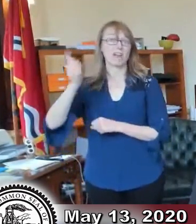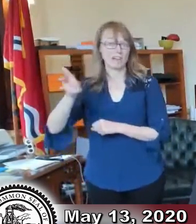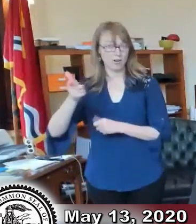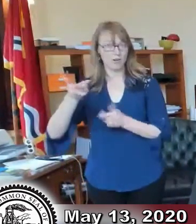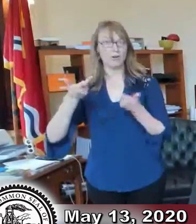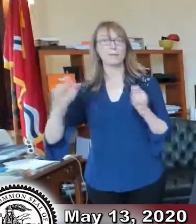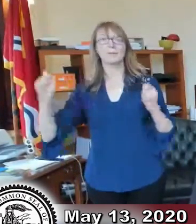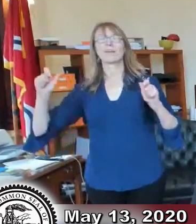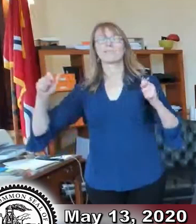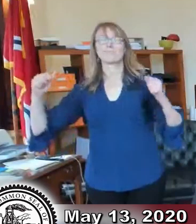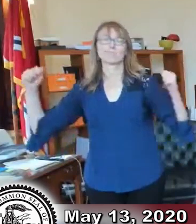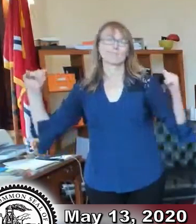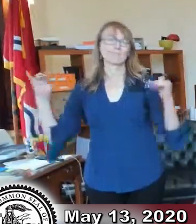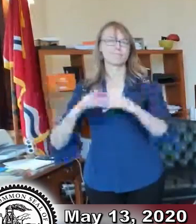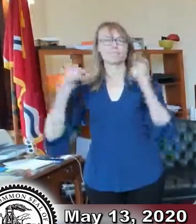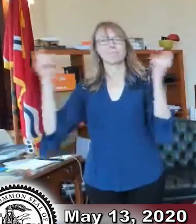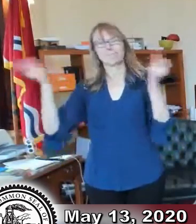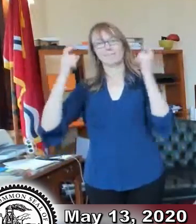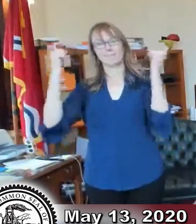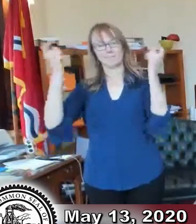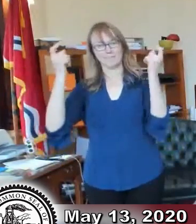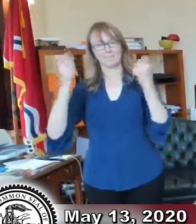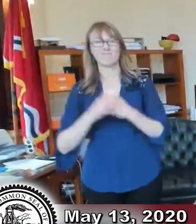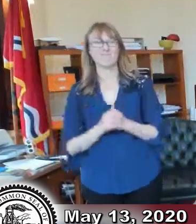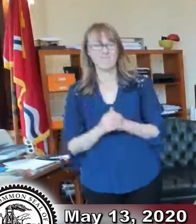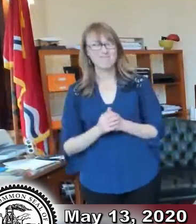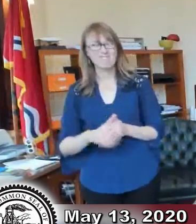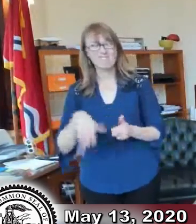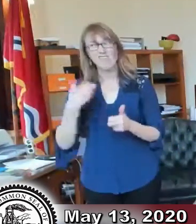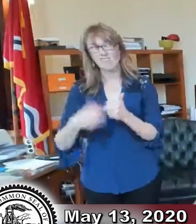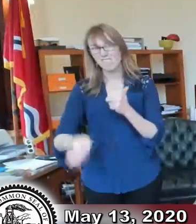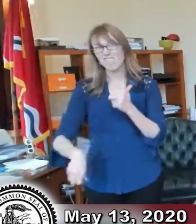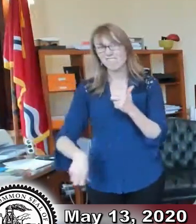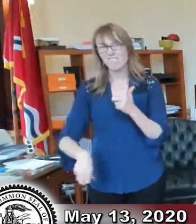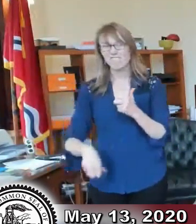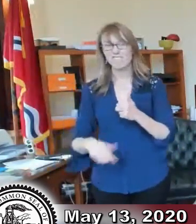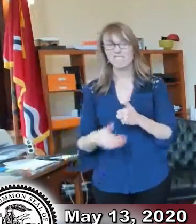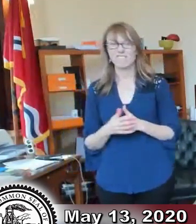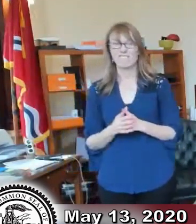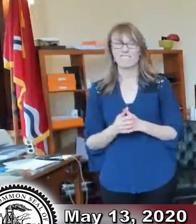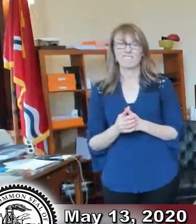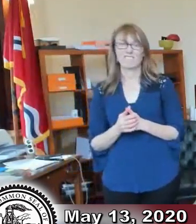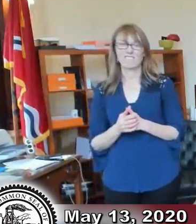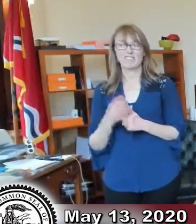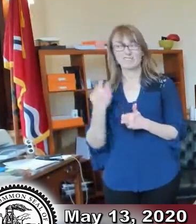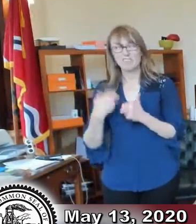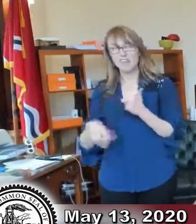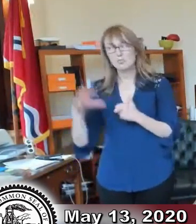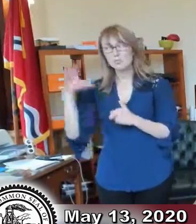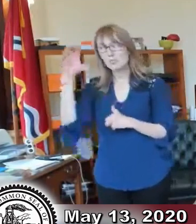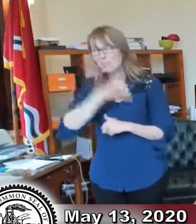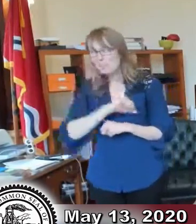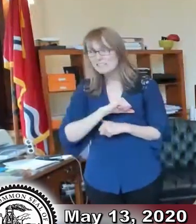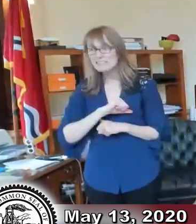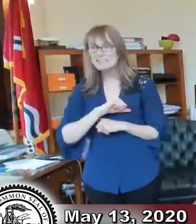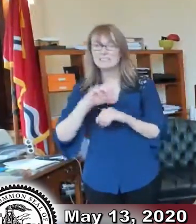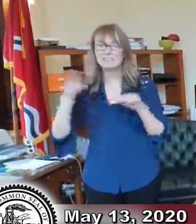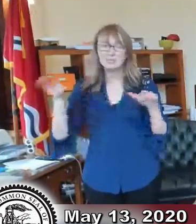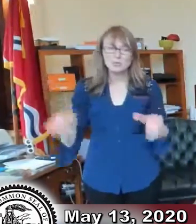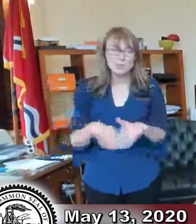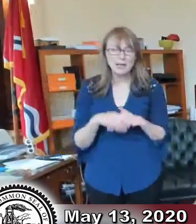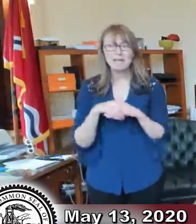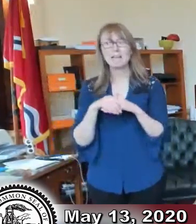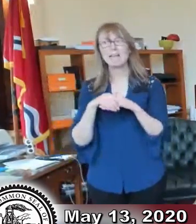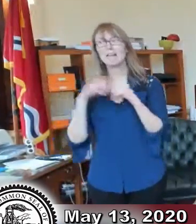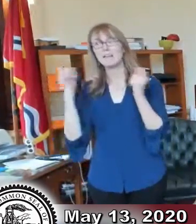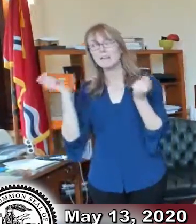So everybody, it's tough. It is hard to miss those things, like all the kids right now